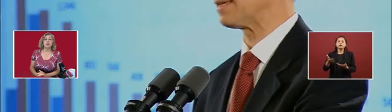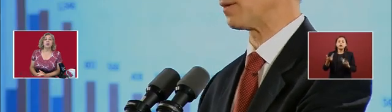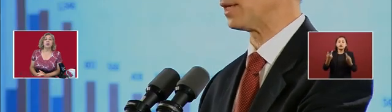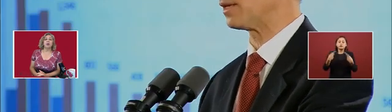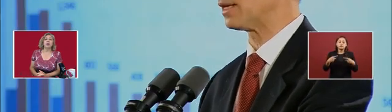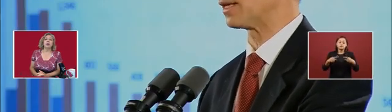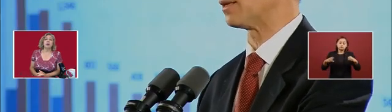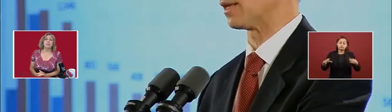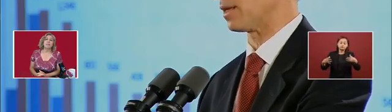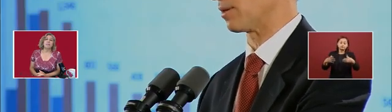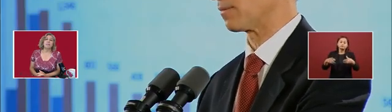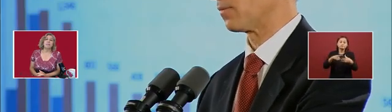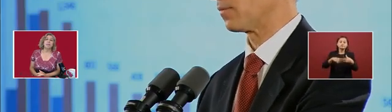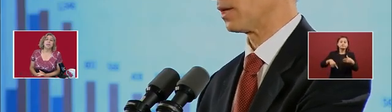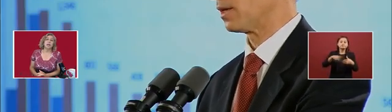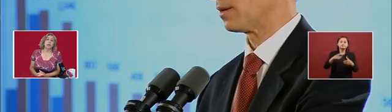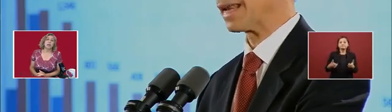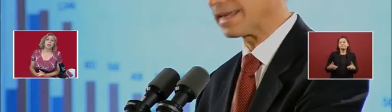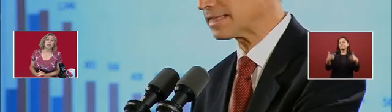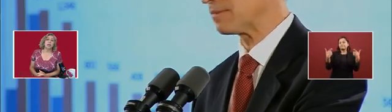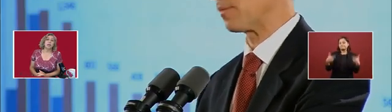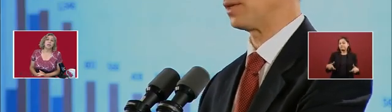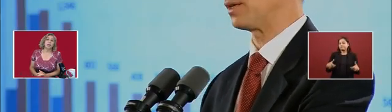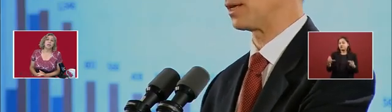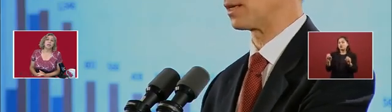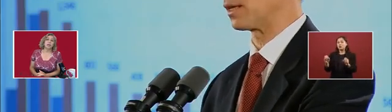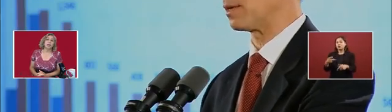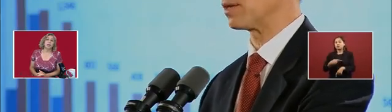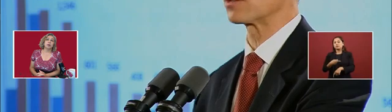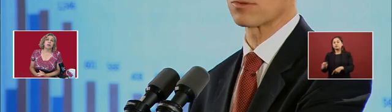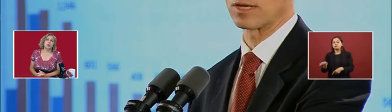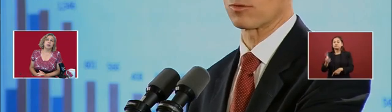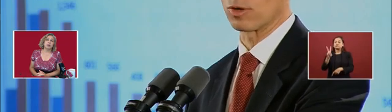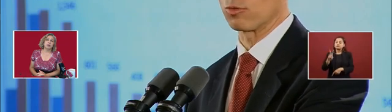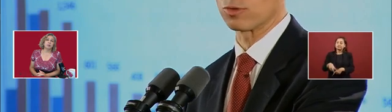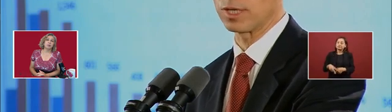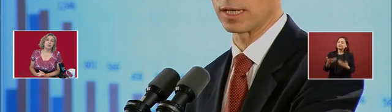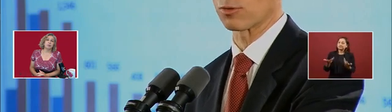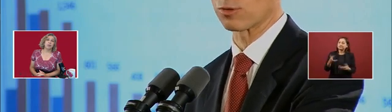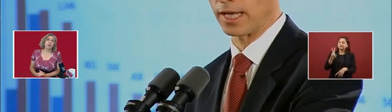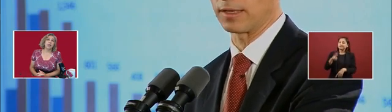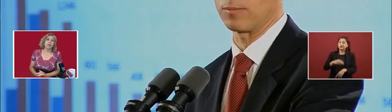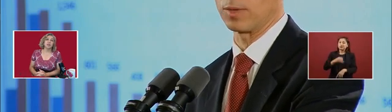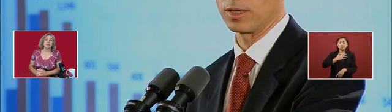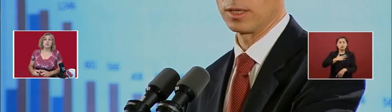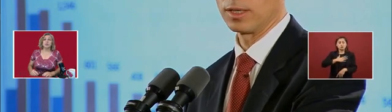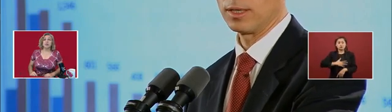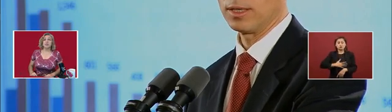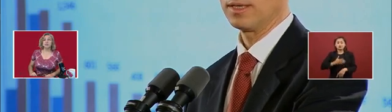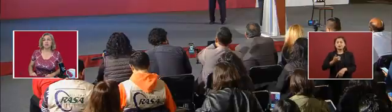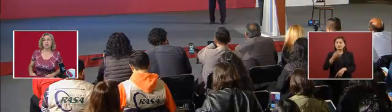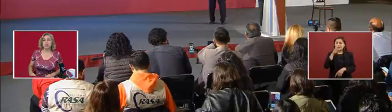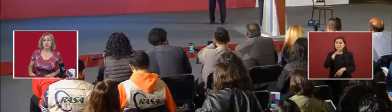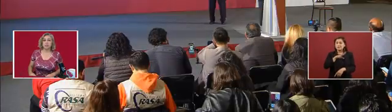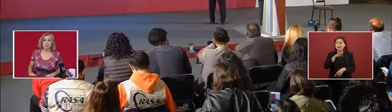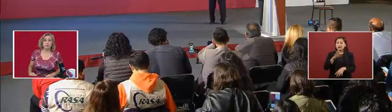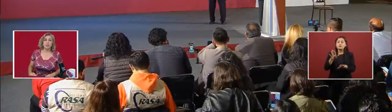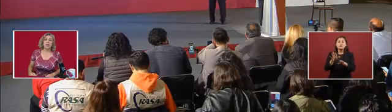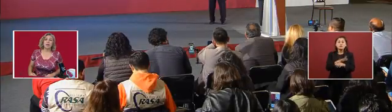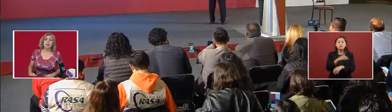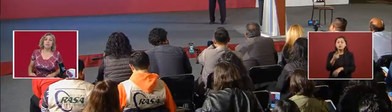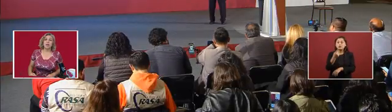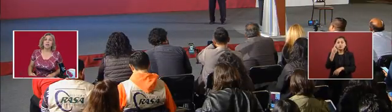So the ones that usually get it more are the older and middle-aged adults because they're in more public spaces. And